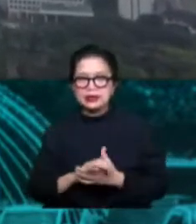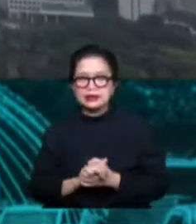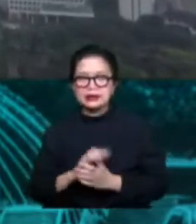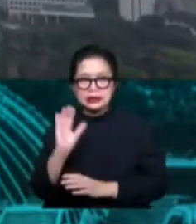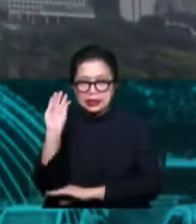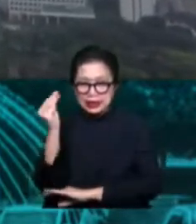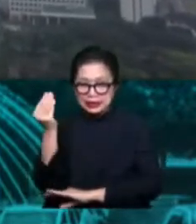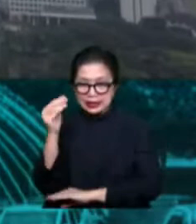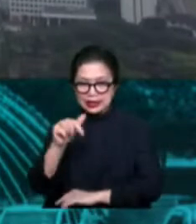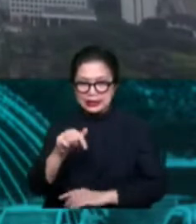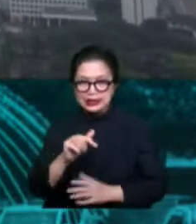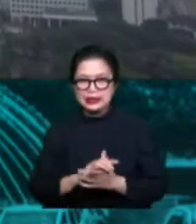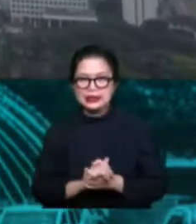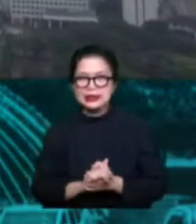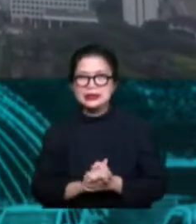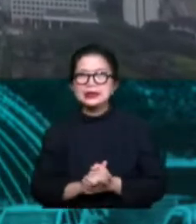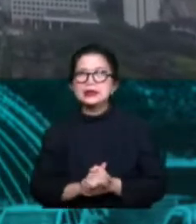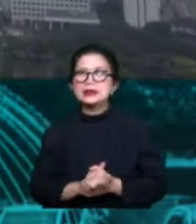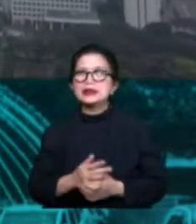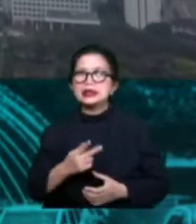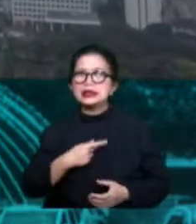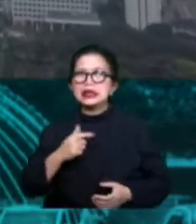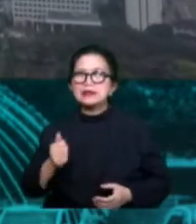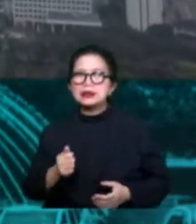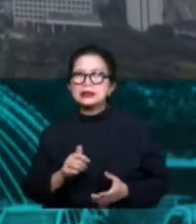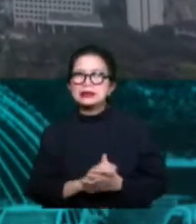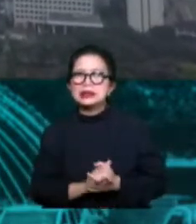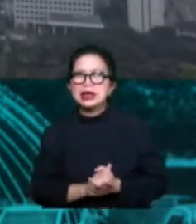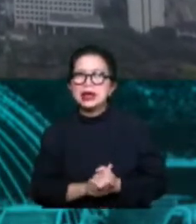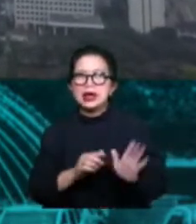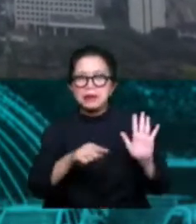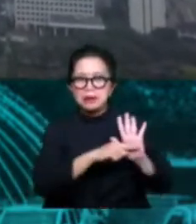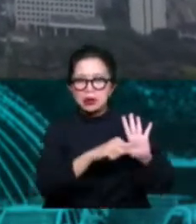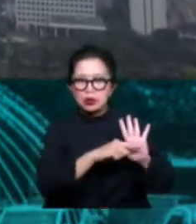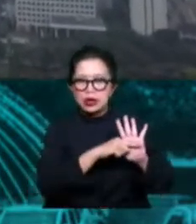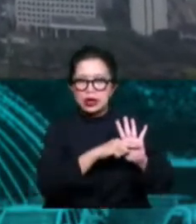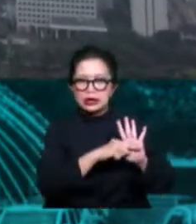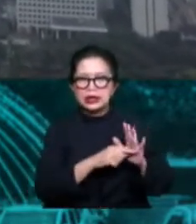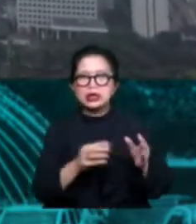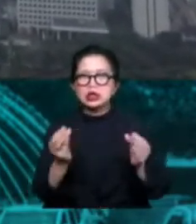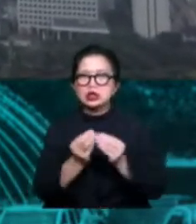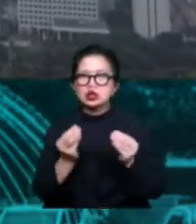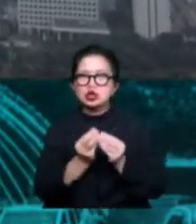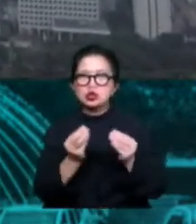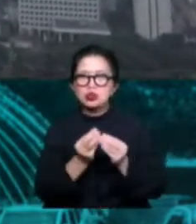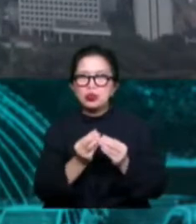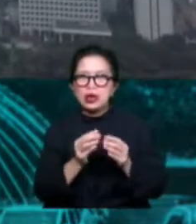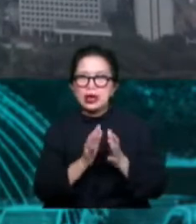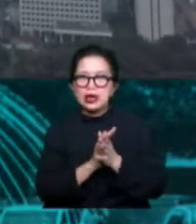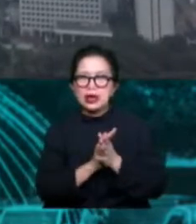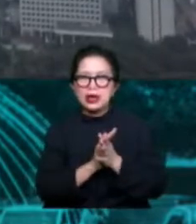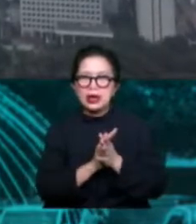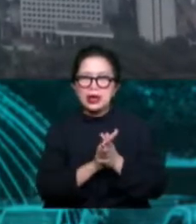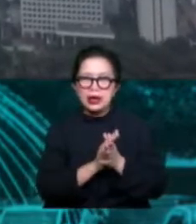reducing the density and also reducing the crowded is making life is become